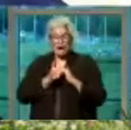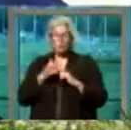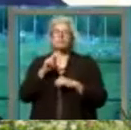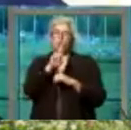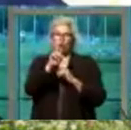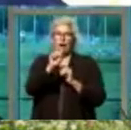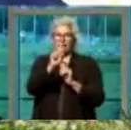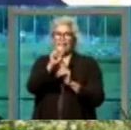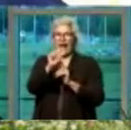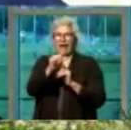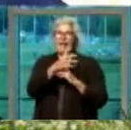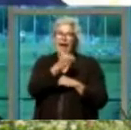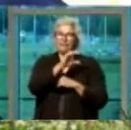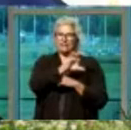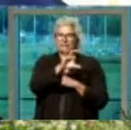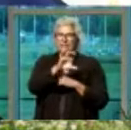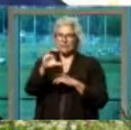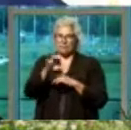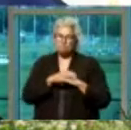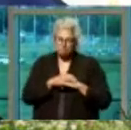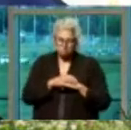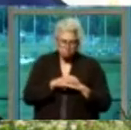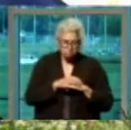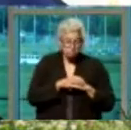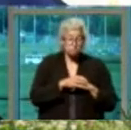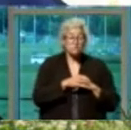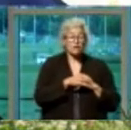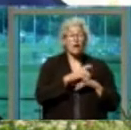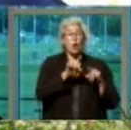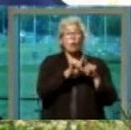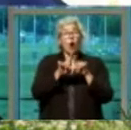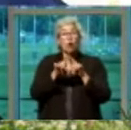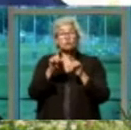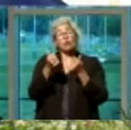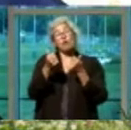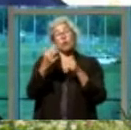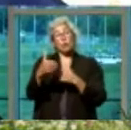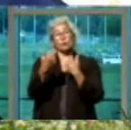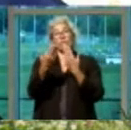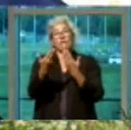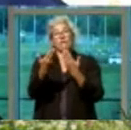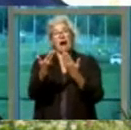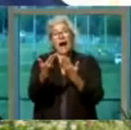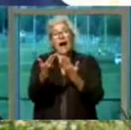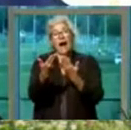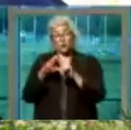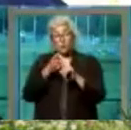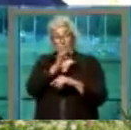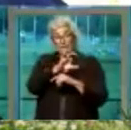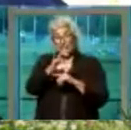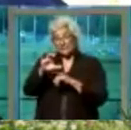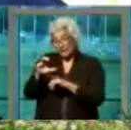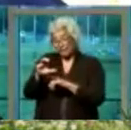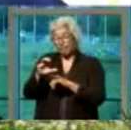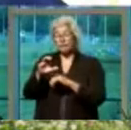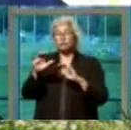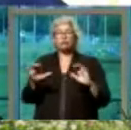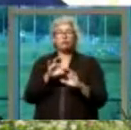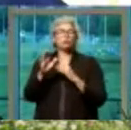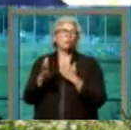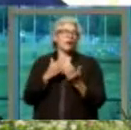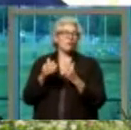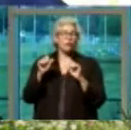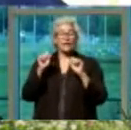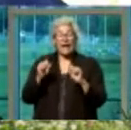the Commodity Credit Corporation. Today, we're also announcing our intent to provide resources from CCC to do what we can to relieve